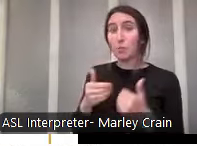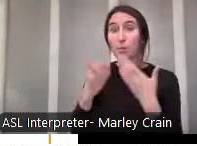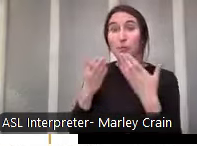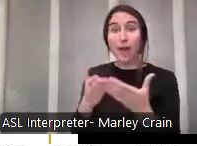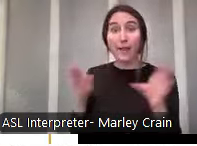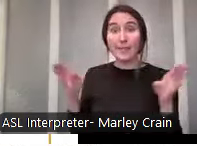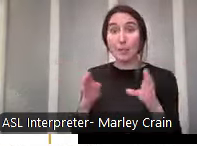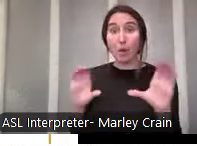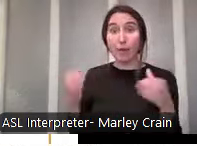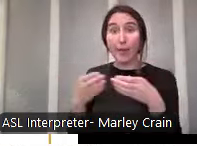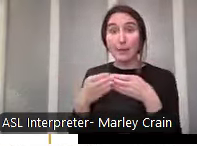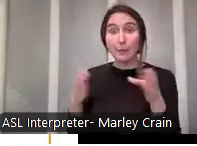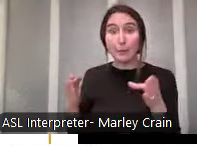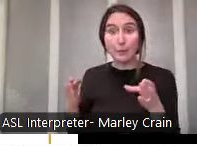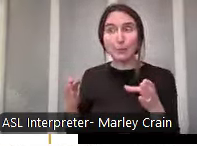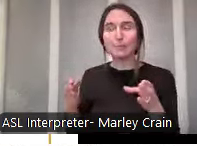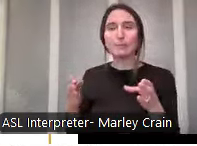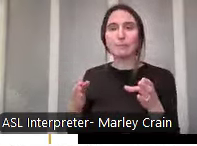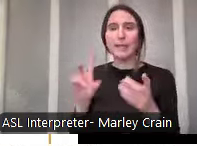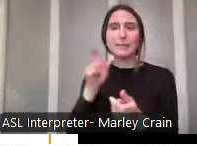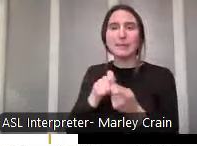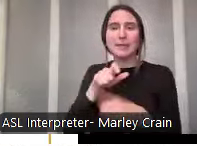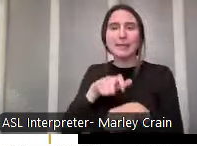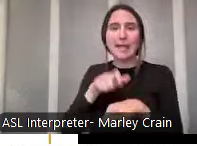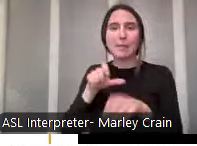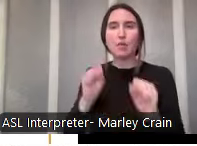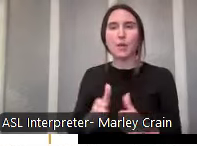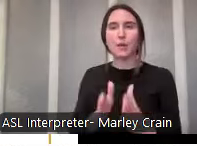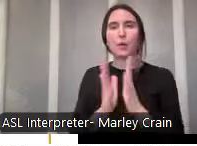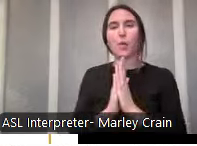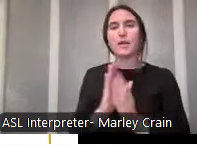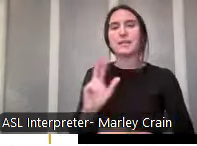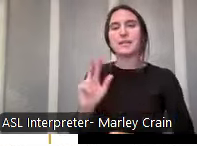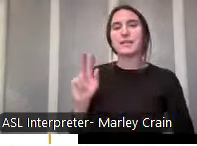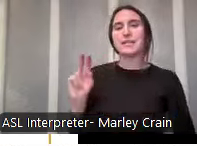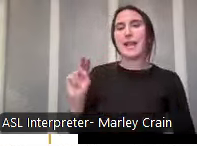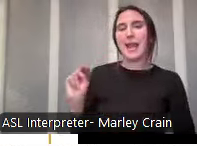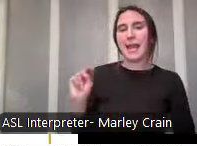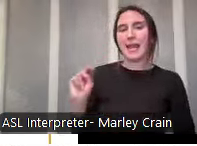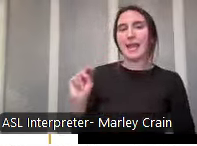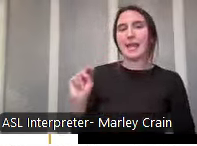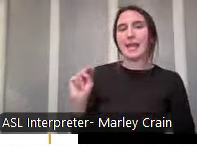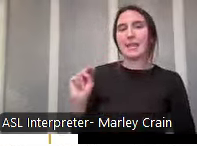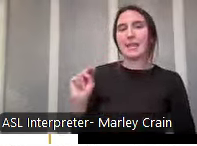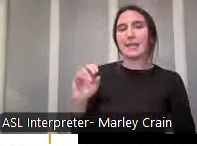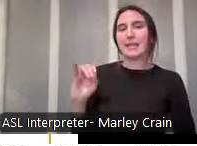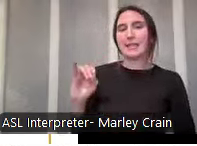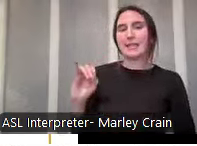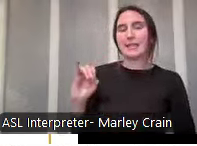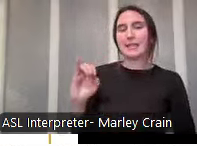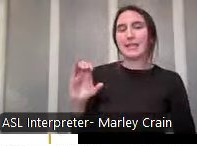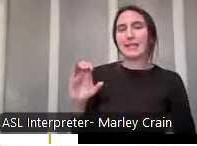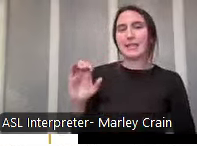by a certain timeline, you could get something called a Nickerson letter or a P1 letter. And this is a voucher